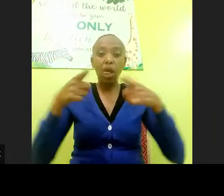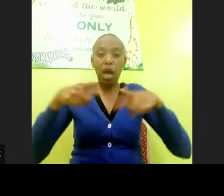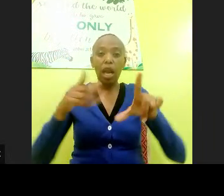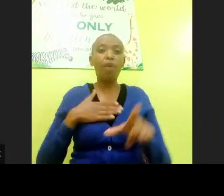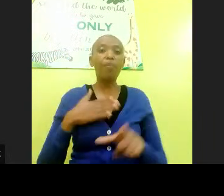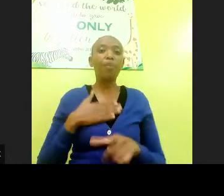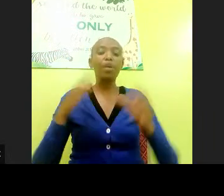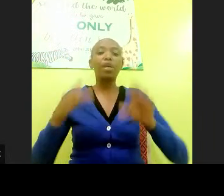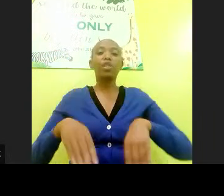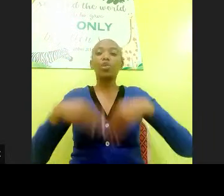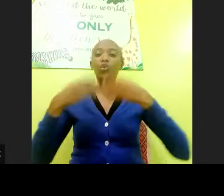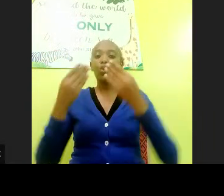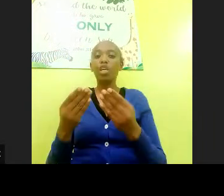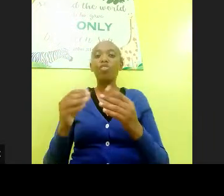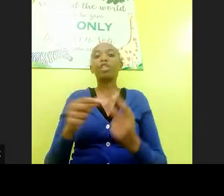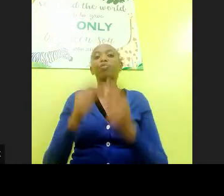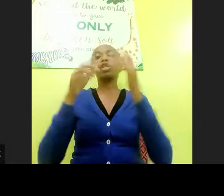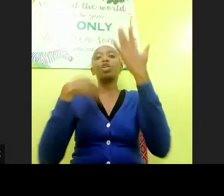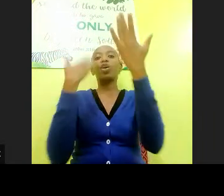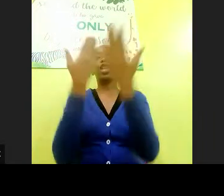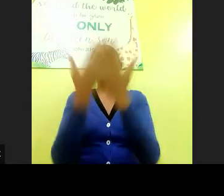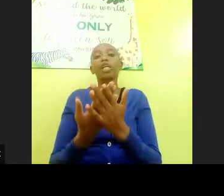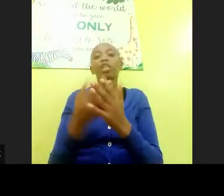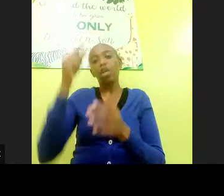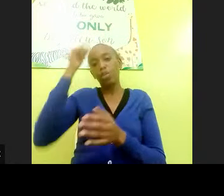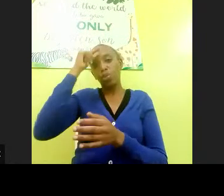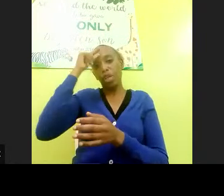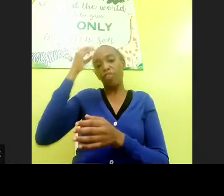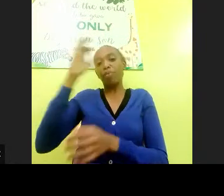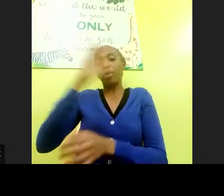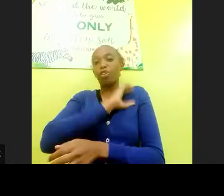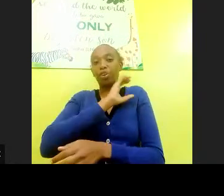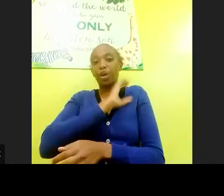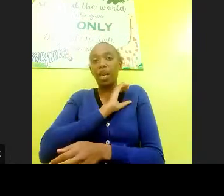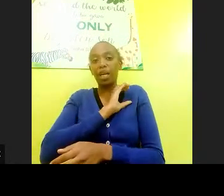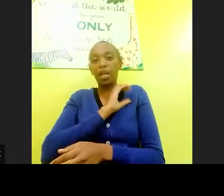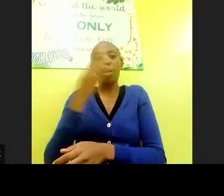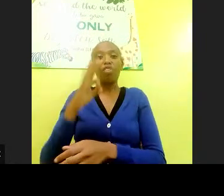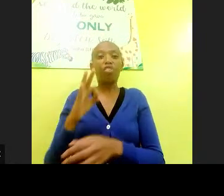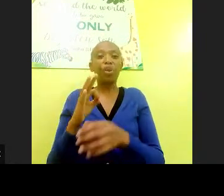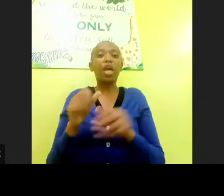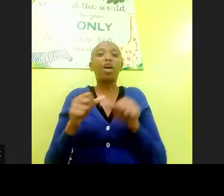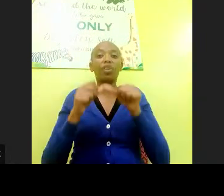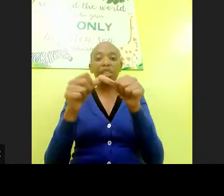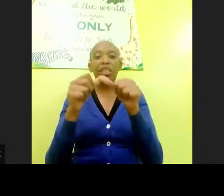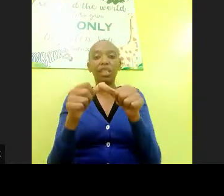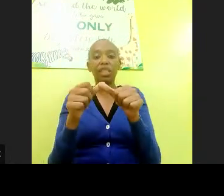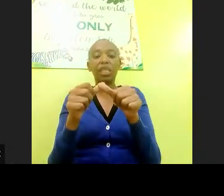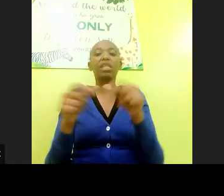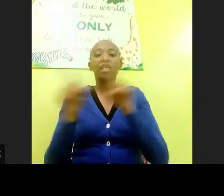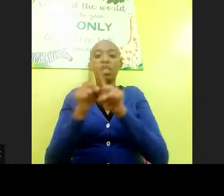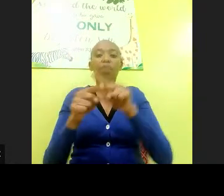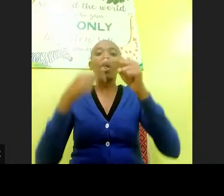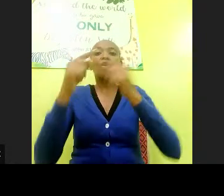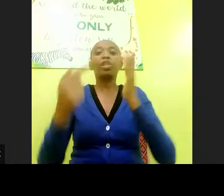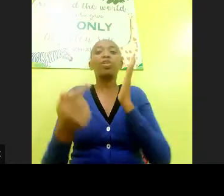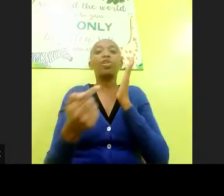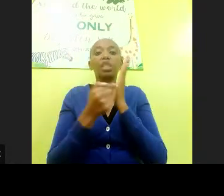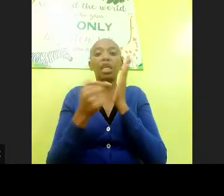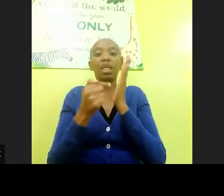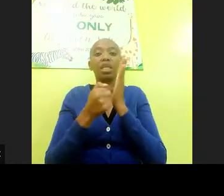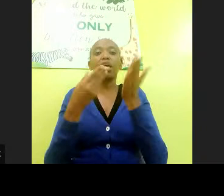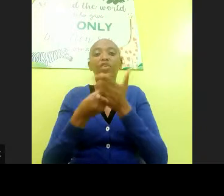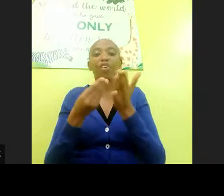give a very special thanks to the Government of Canada for their consistent and continued technical and financial